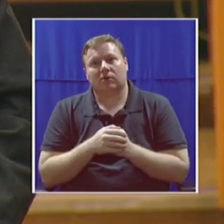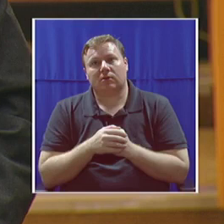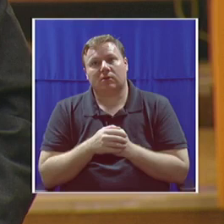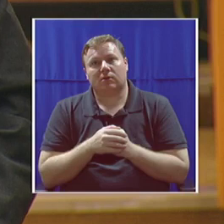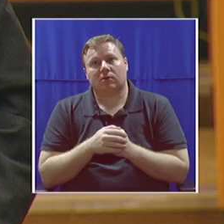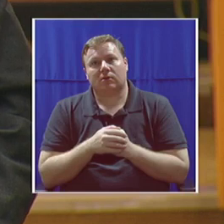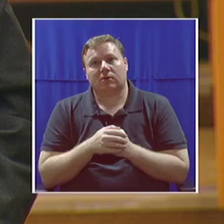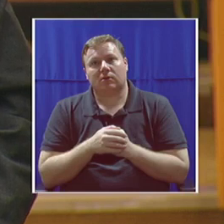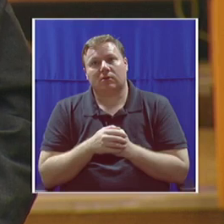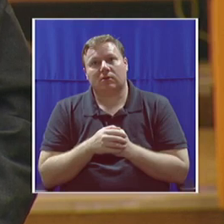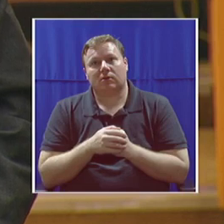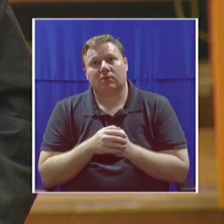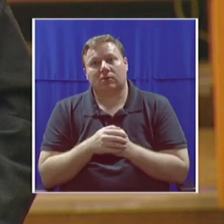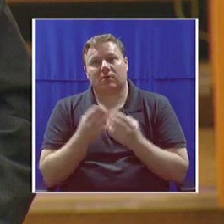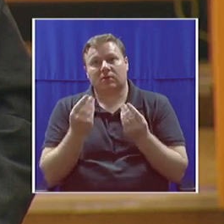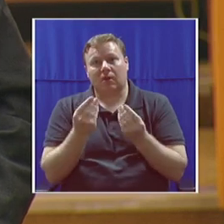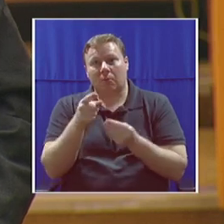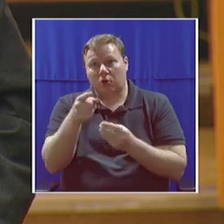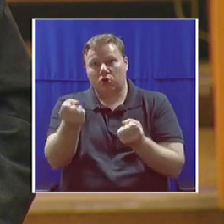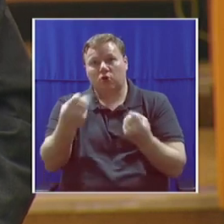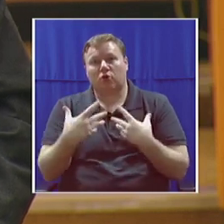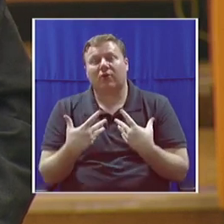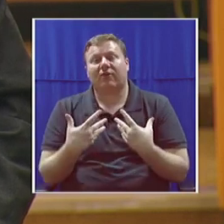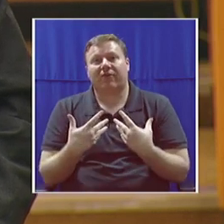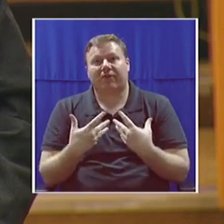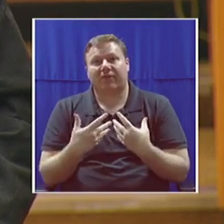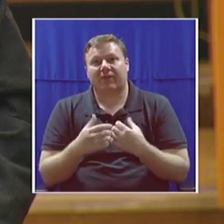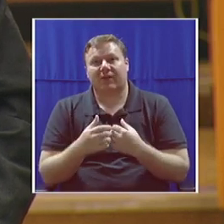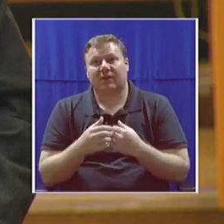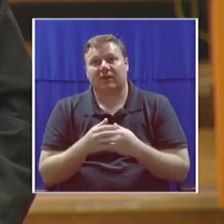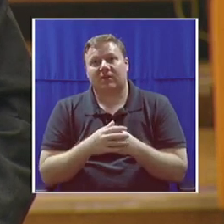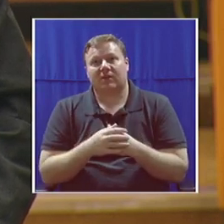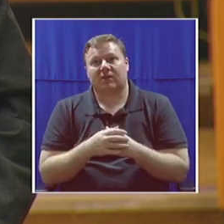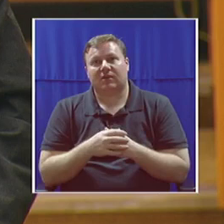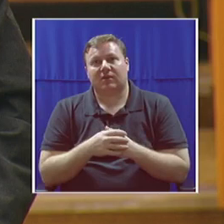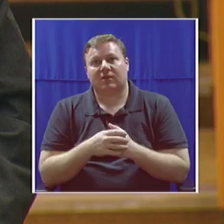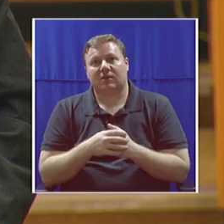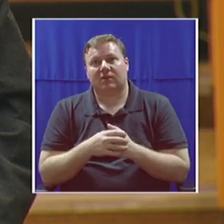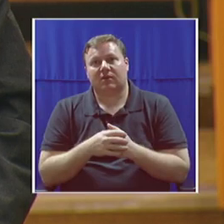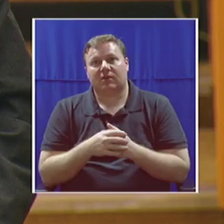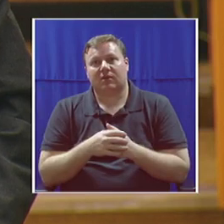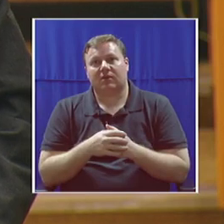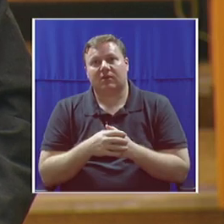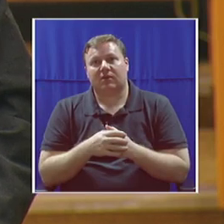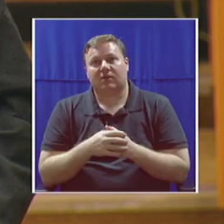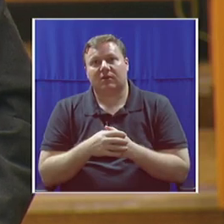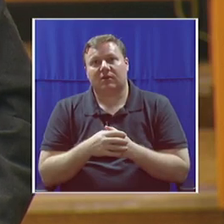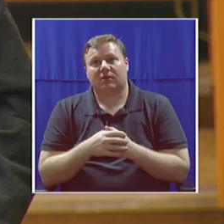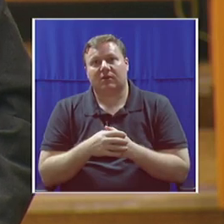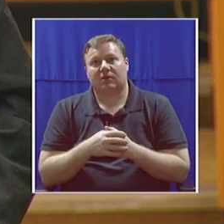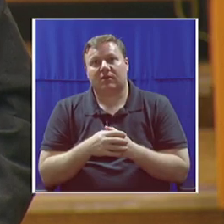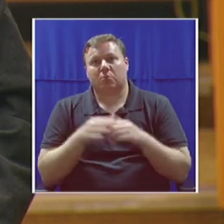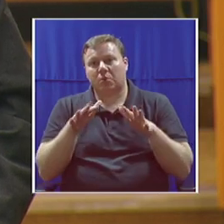challenge that uh re had of of of people of the beneficiaries uh prefering in to take money